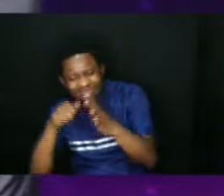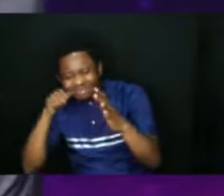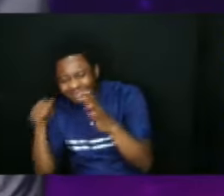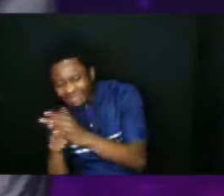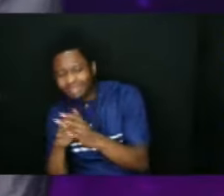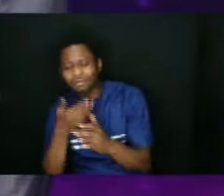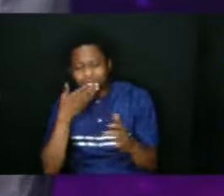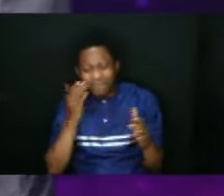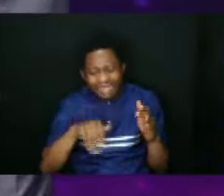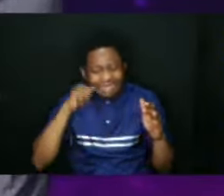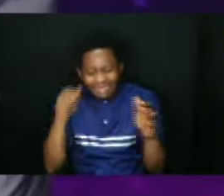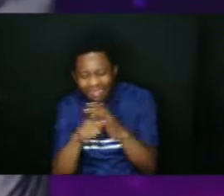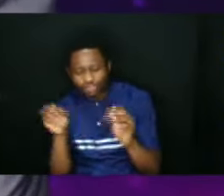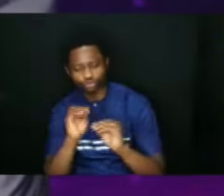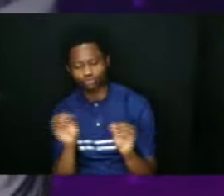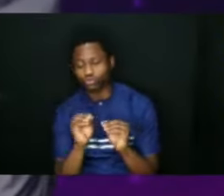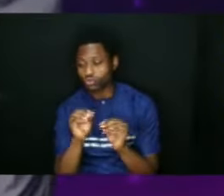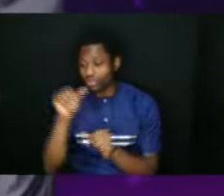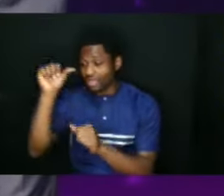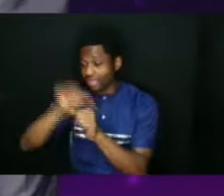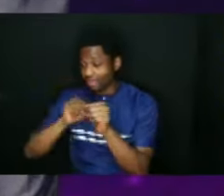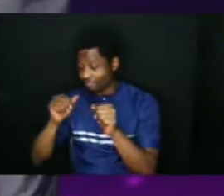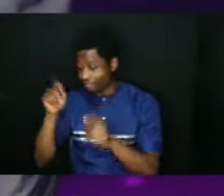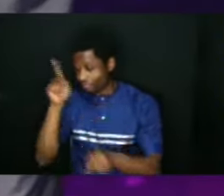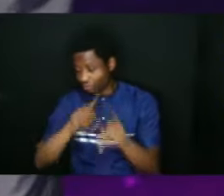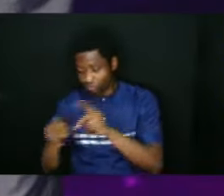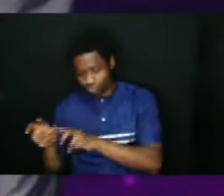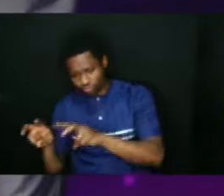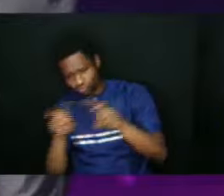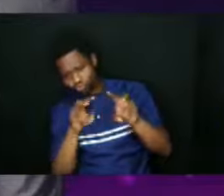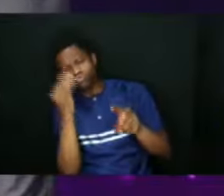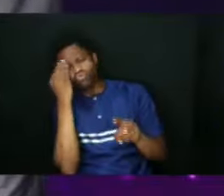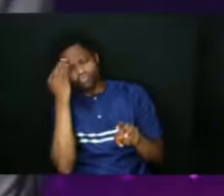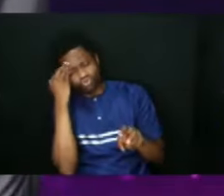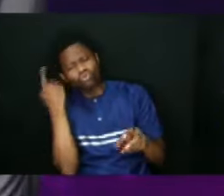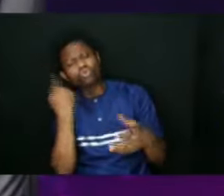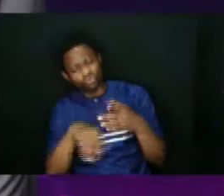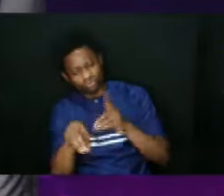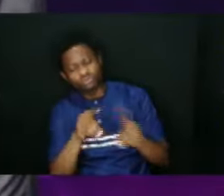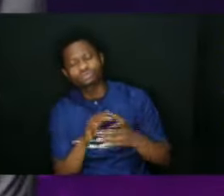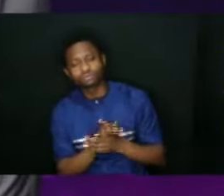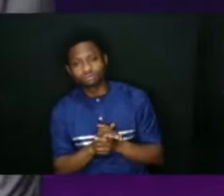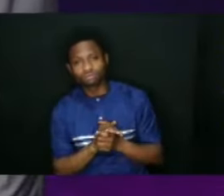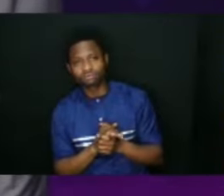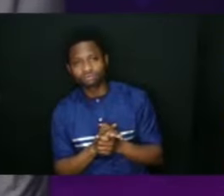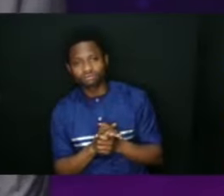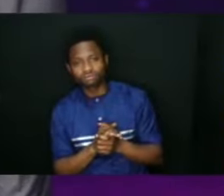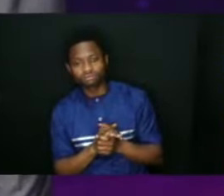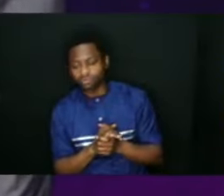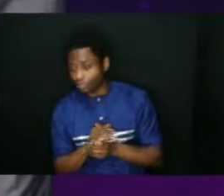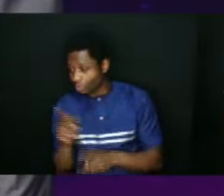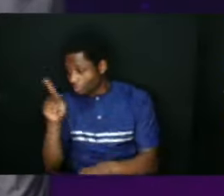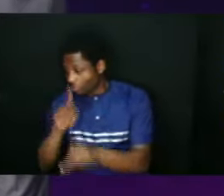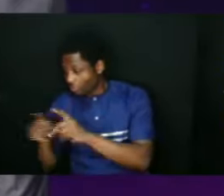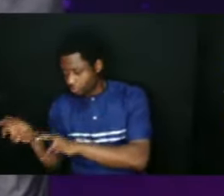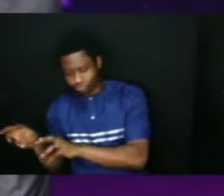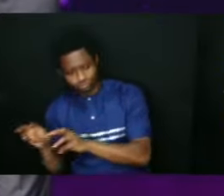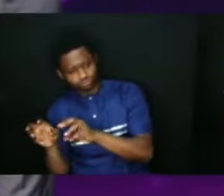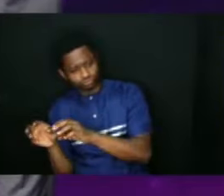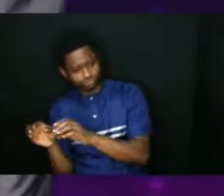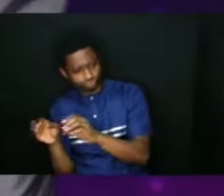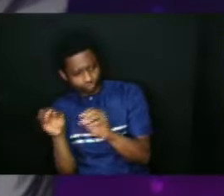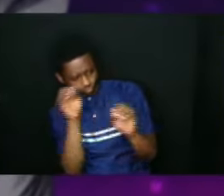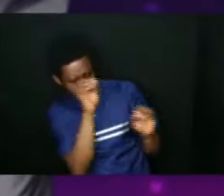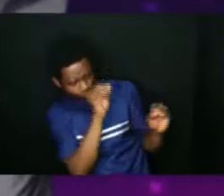know what you are up to. Observers are free to observe.